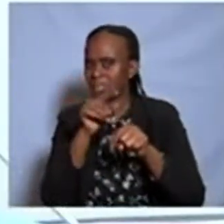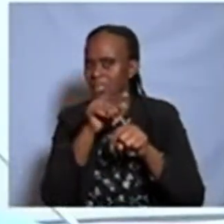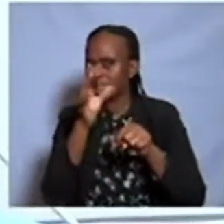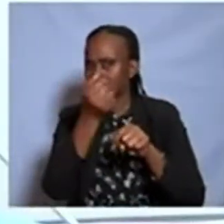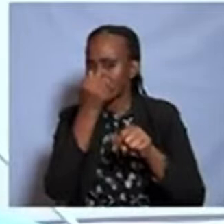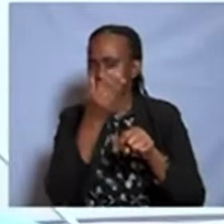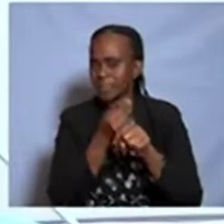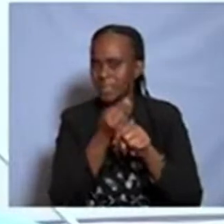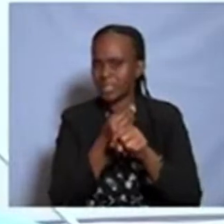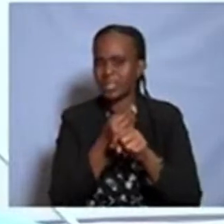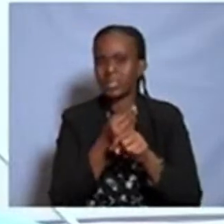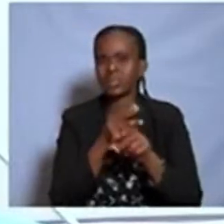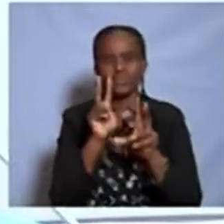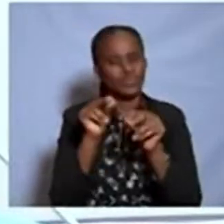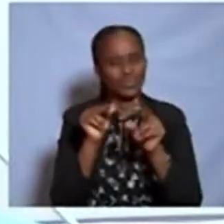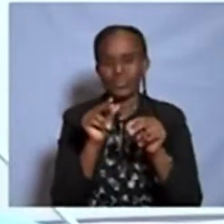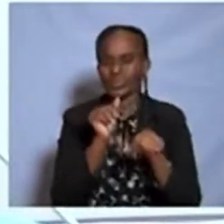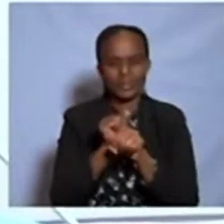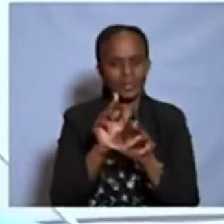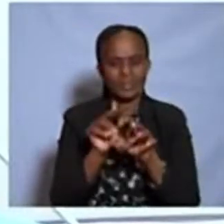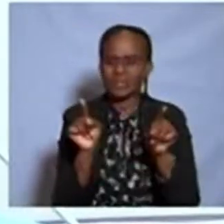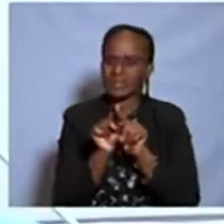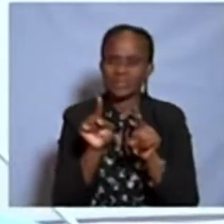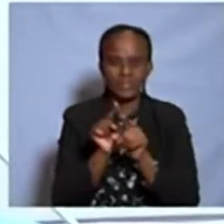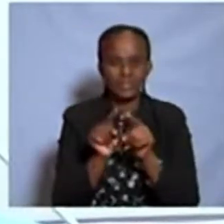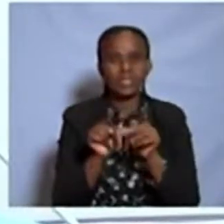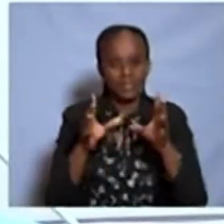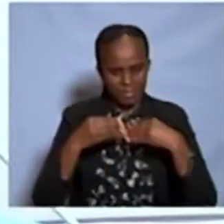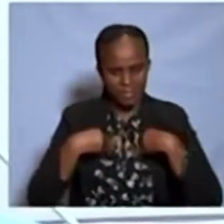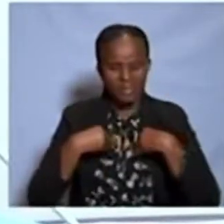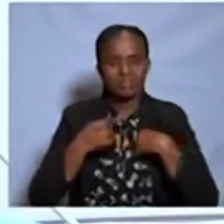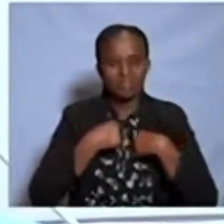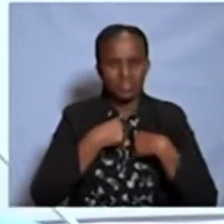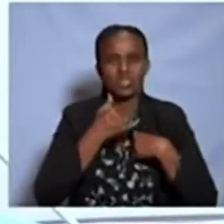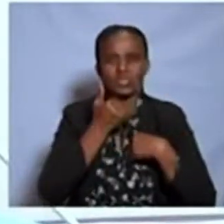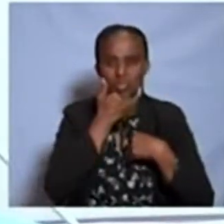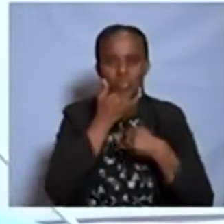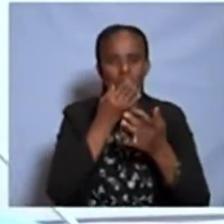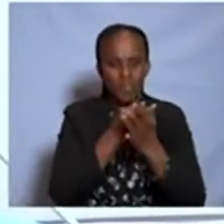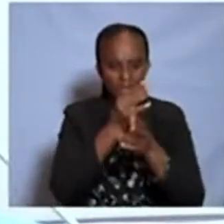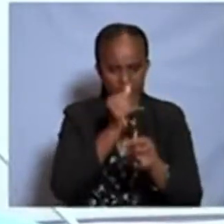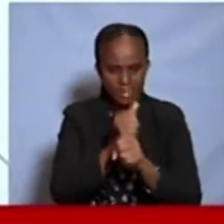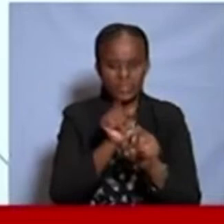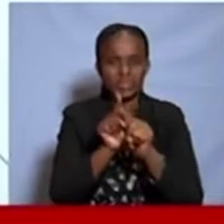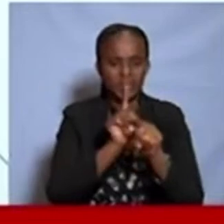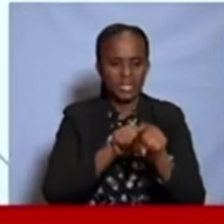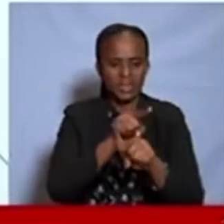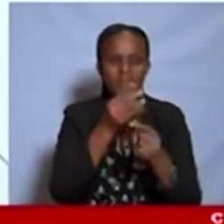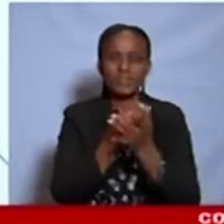No, Chair. From your worker there? No. And he admits that I got this money wrongly. It's not mine.